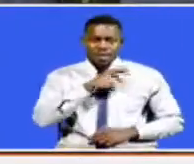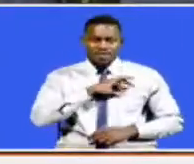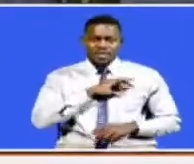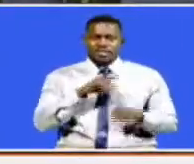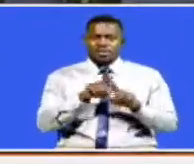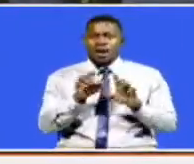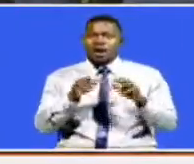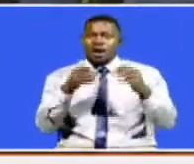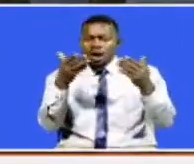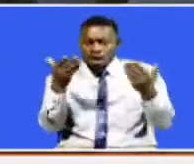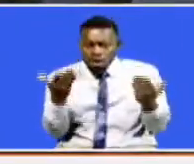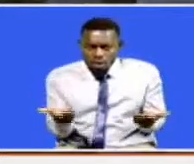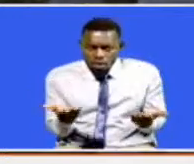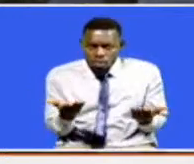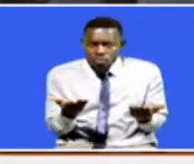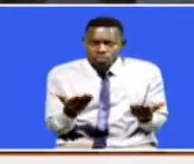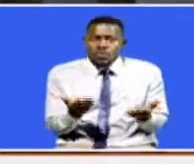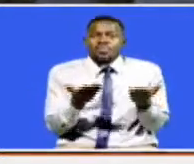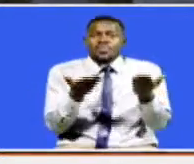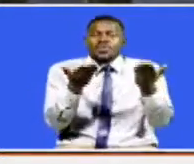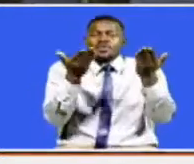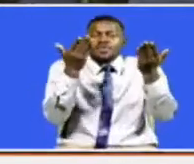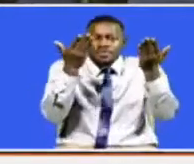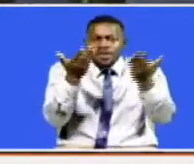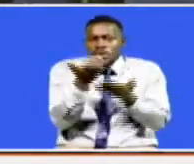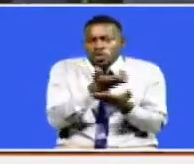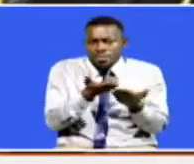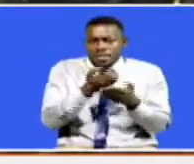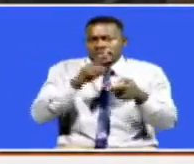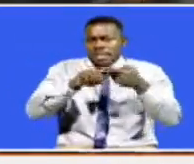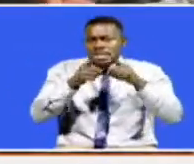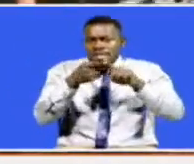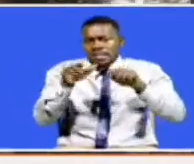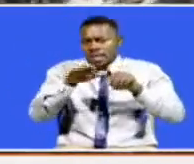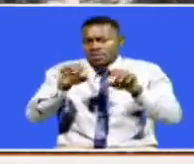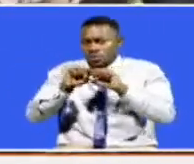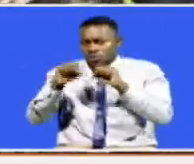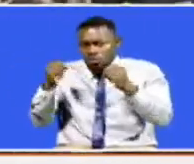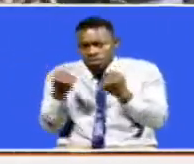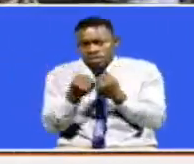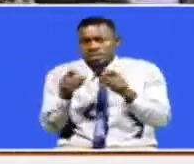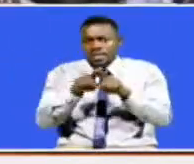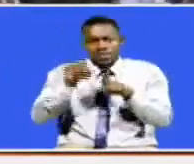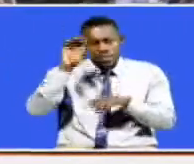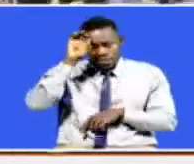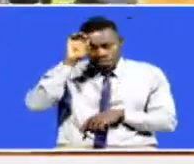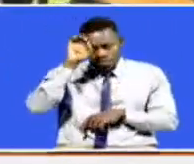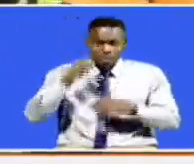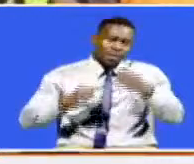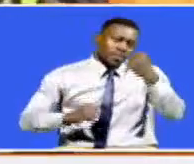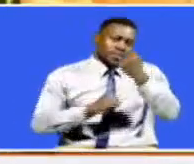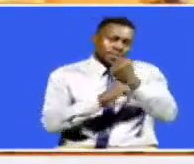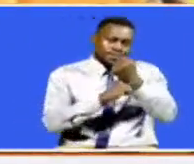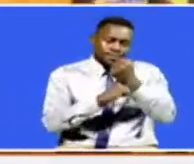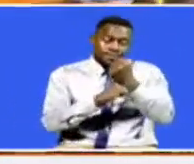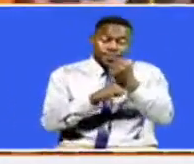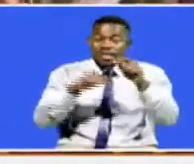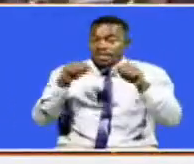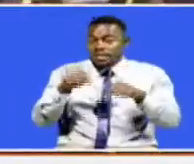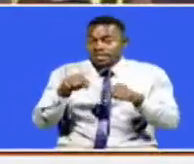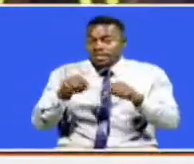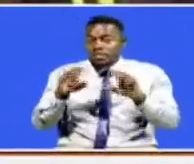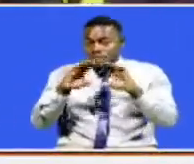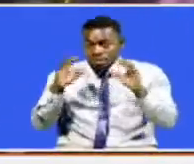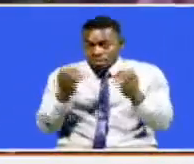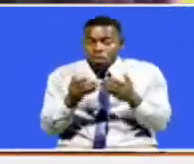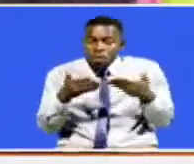uplift themselves in terms of economically, socially and also educationally. The Digo community, which forms the